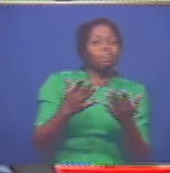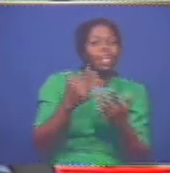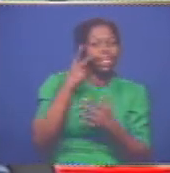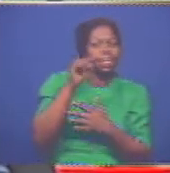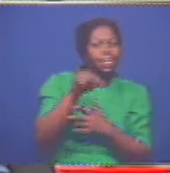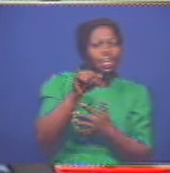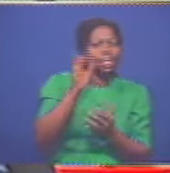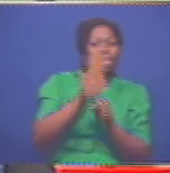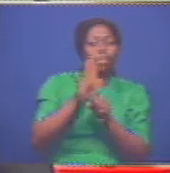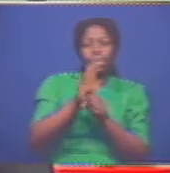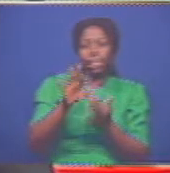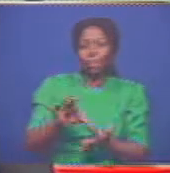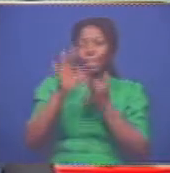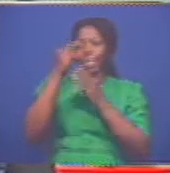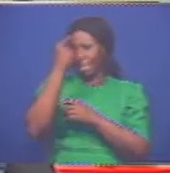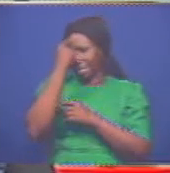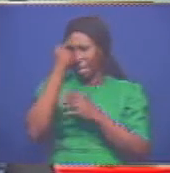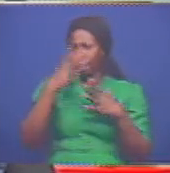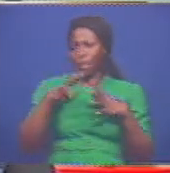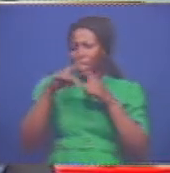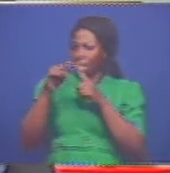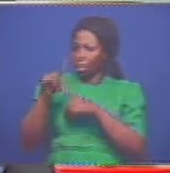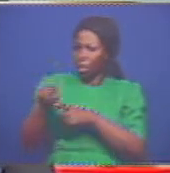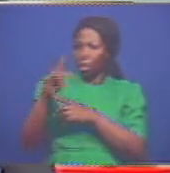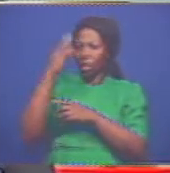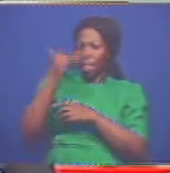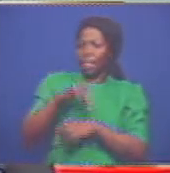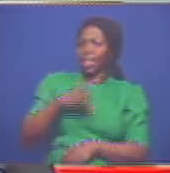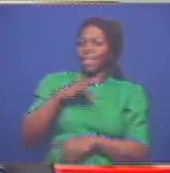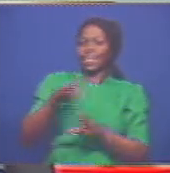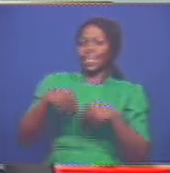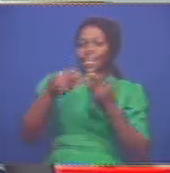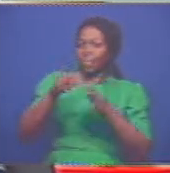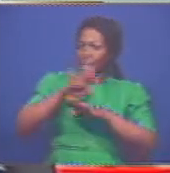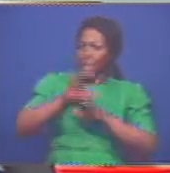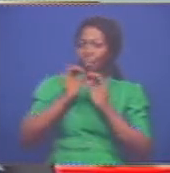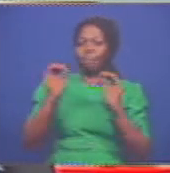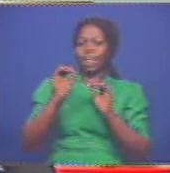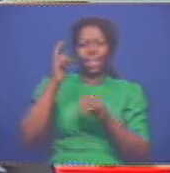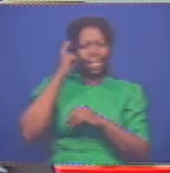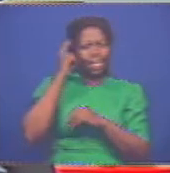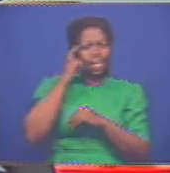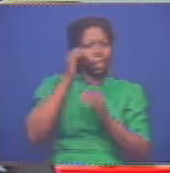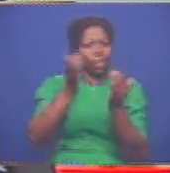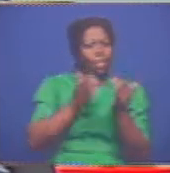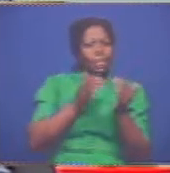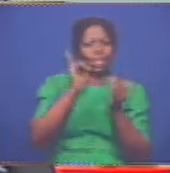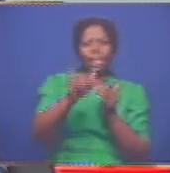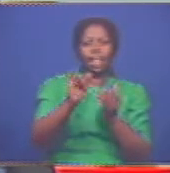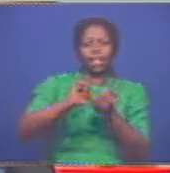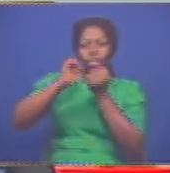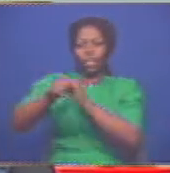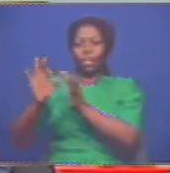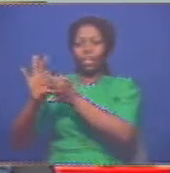Asia. People even commit suicide because they felt they did not deliver enough. Yeah. I think we need that change of culture. But at the same